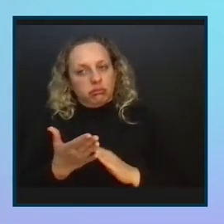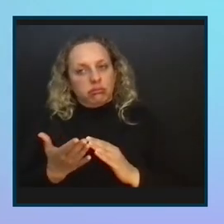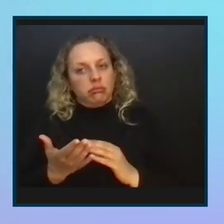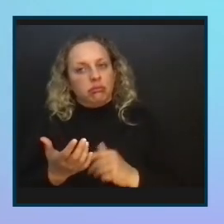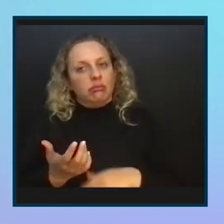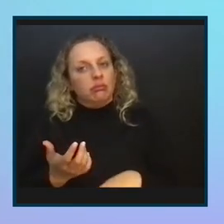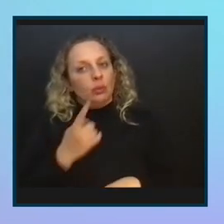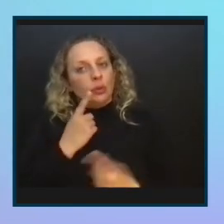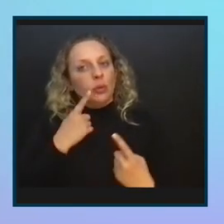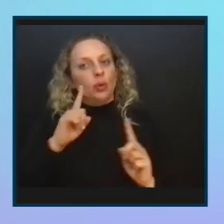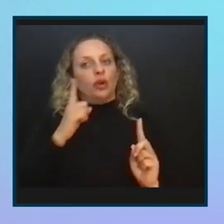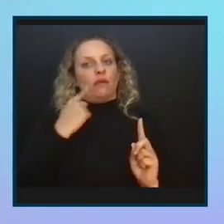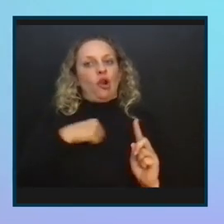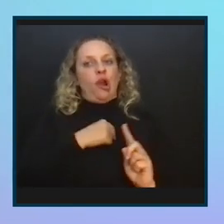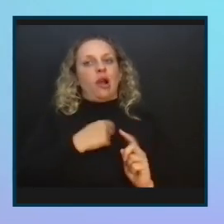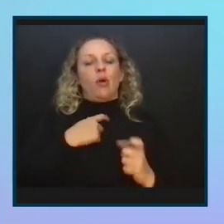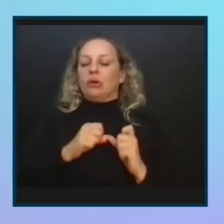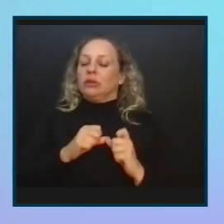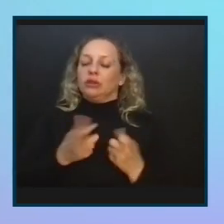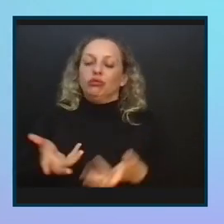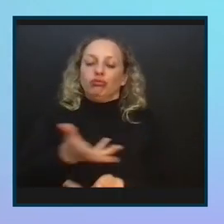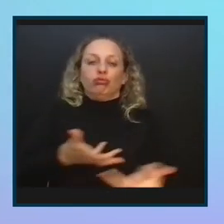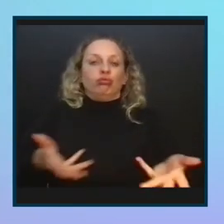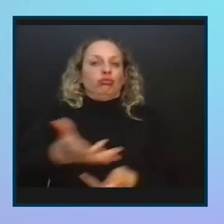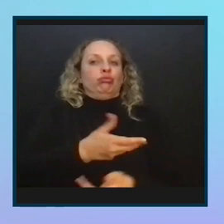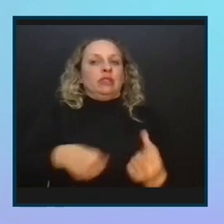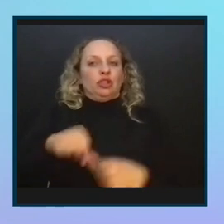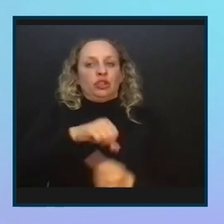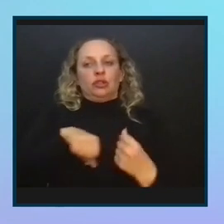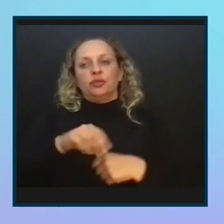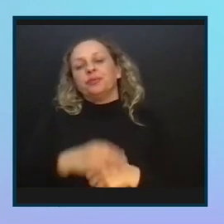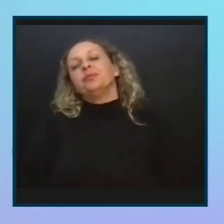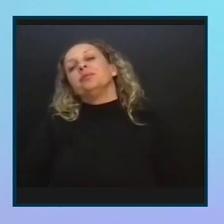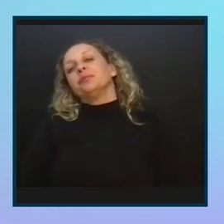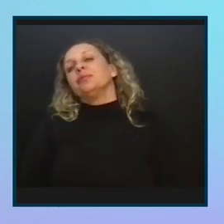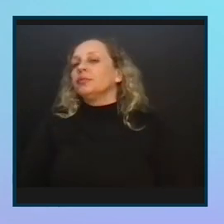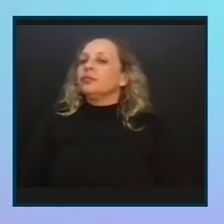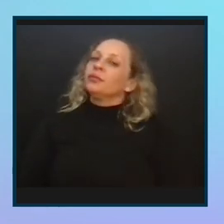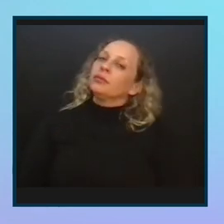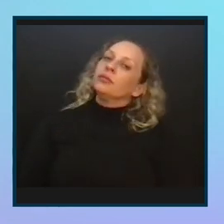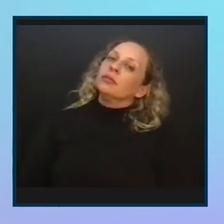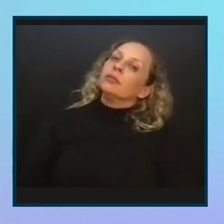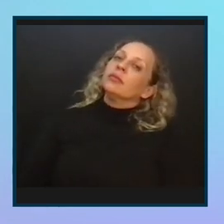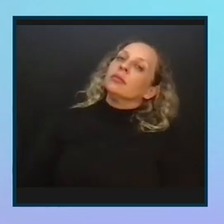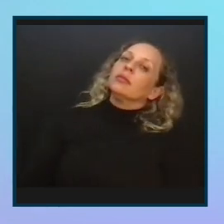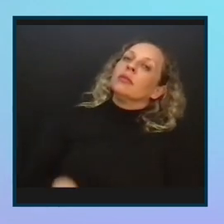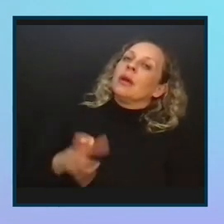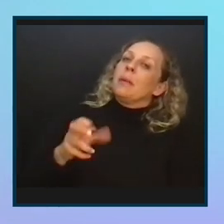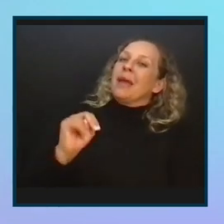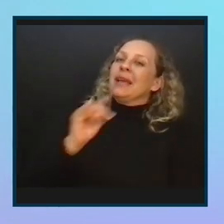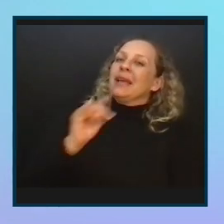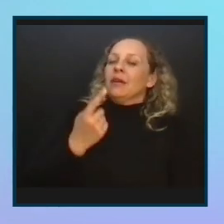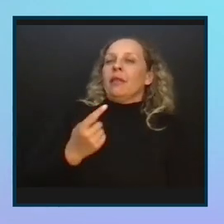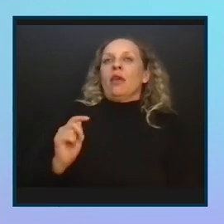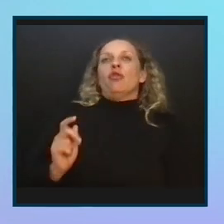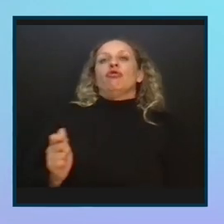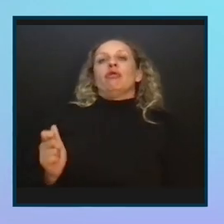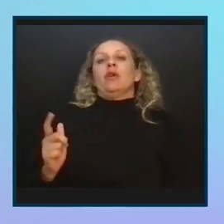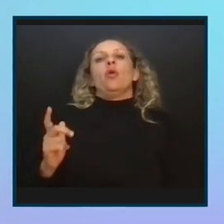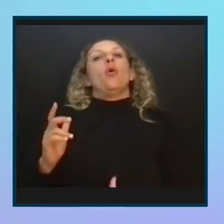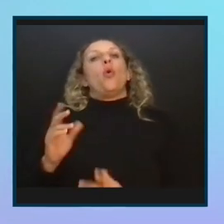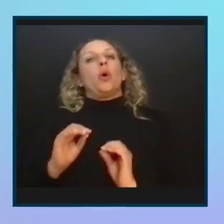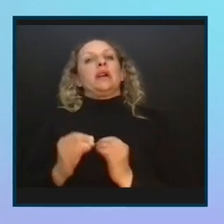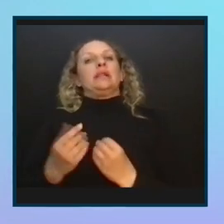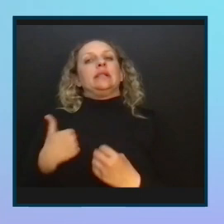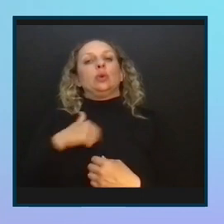us, and we think we'll continue to work that way. And then for the greater organization, there's